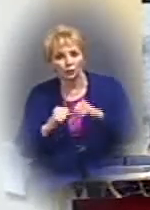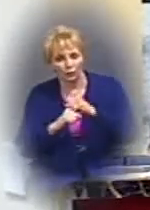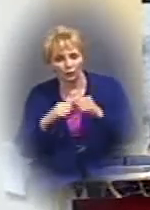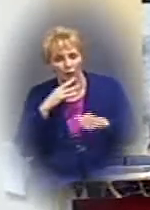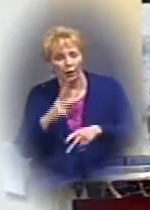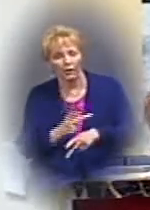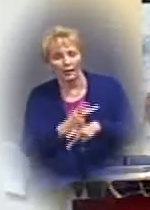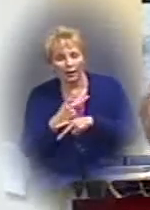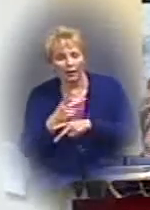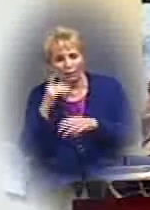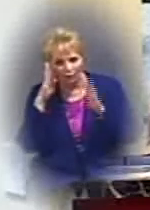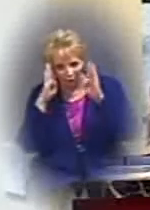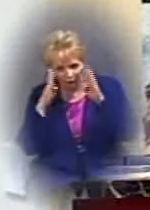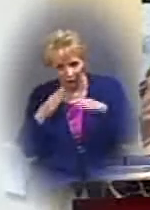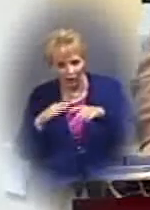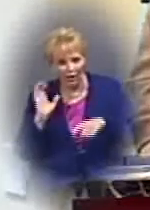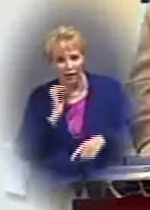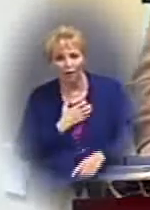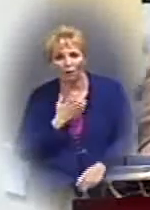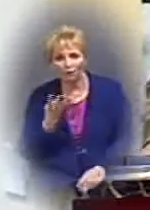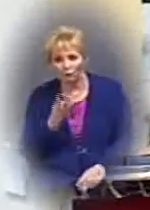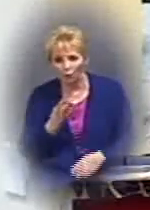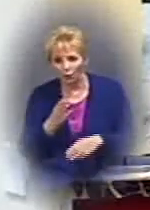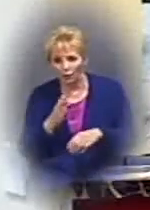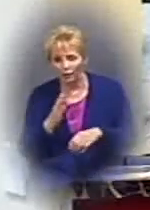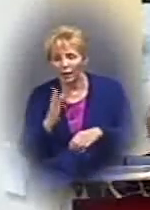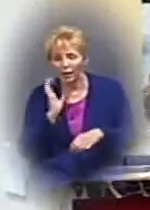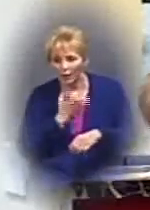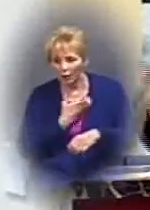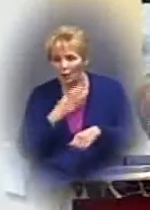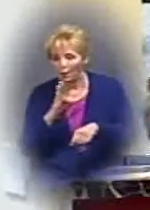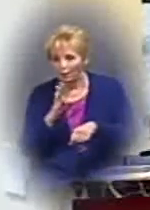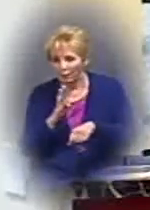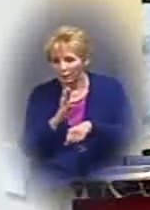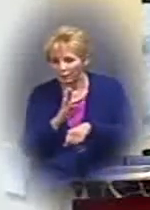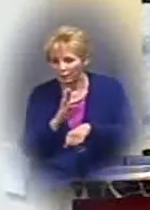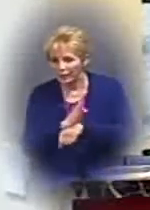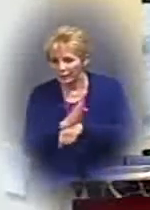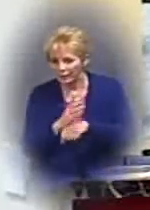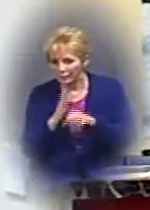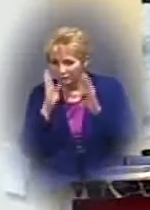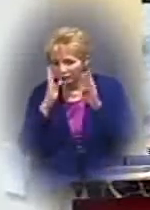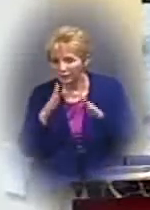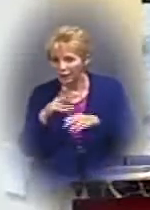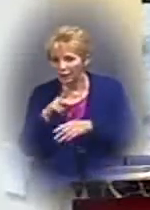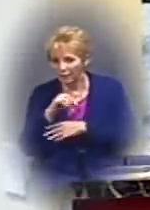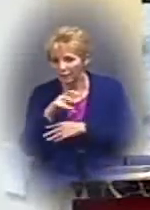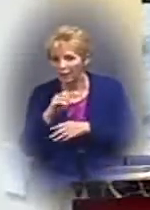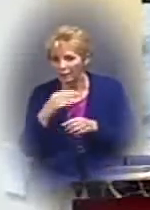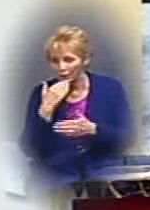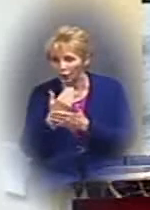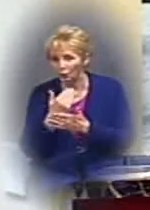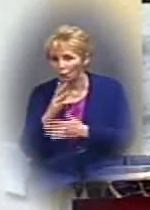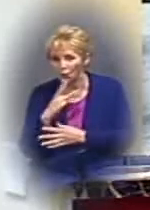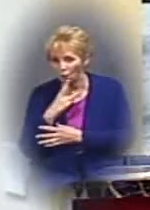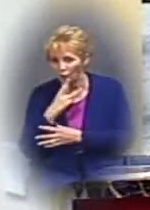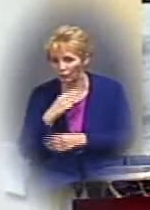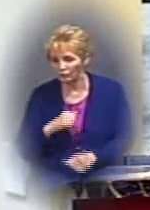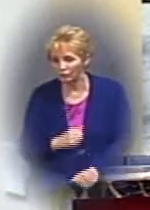us to focus on our core business, which is treating the water and delivering it through our piping infrastructure.